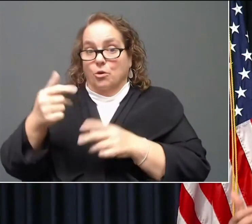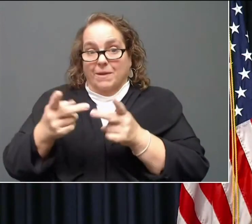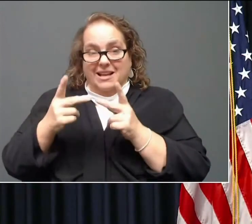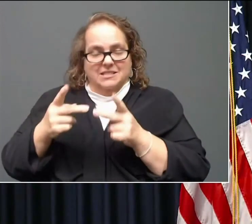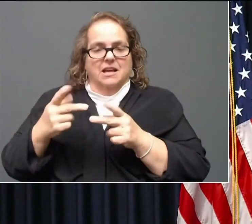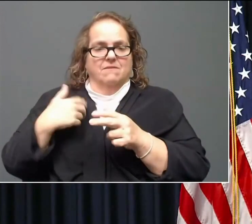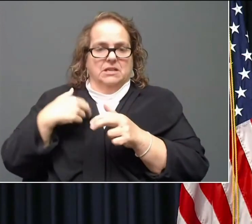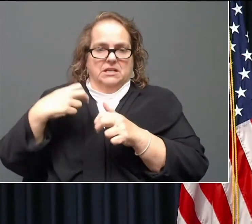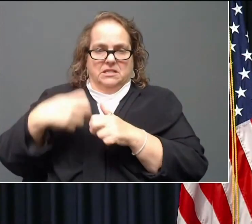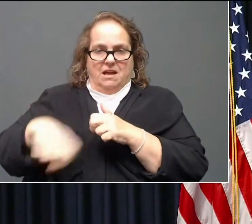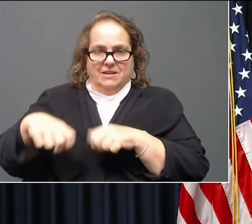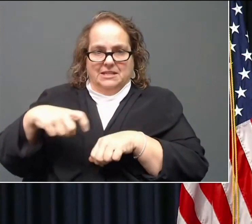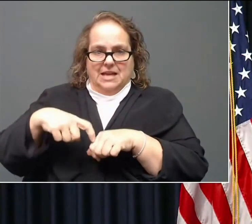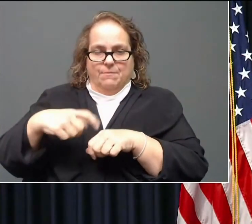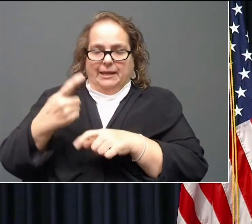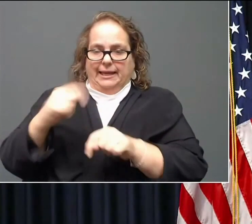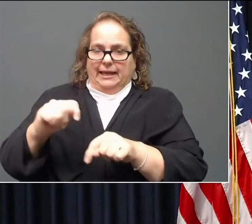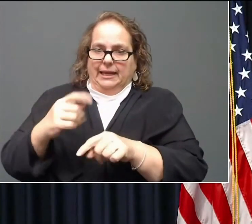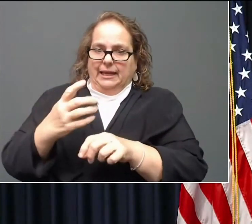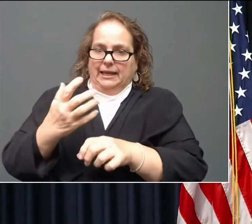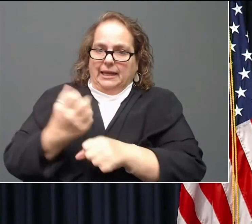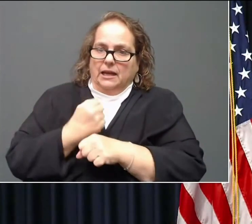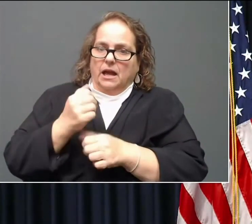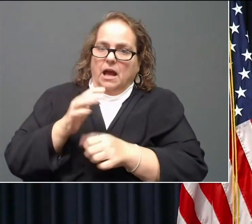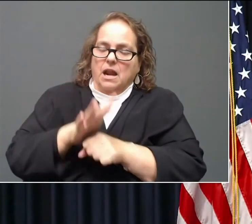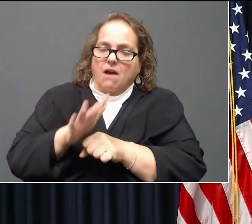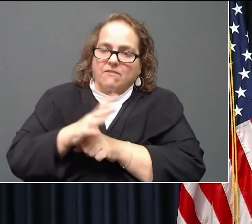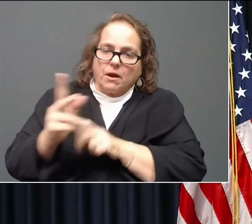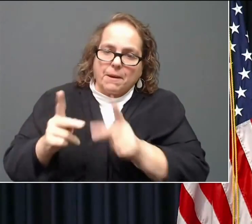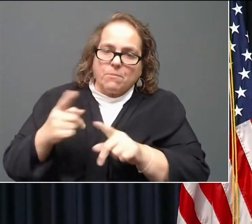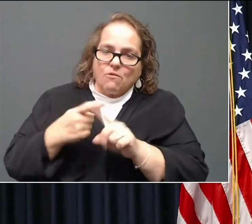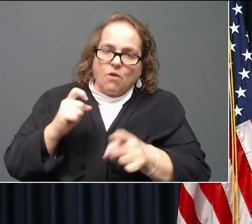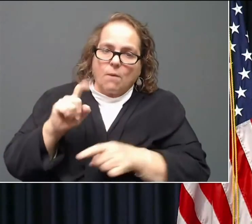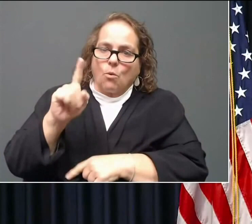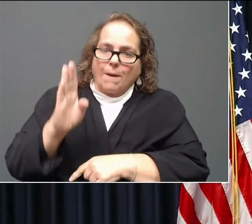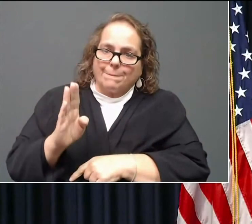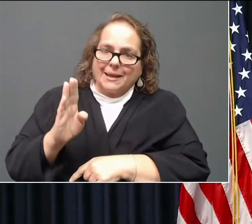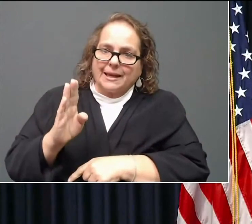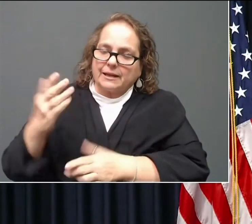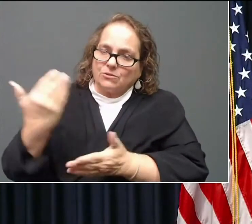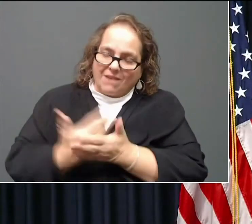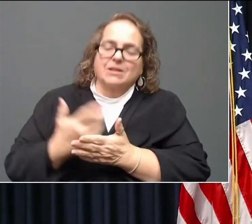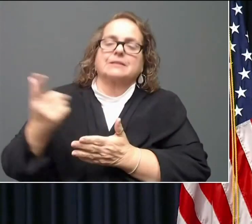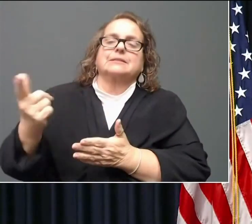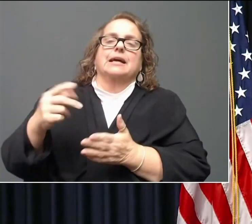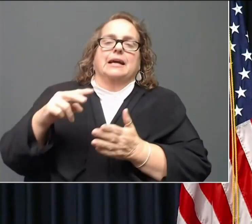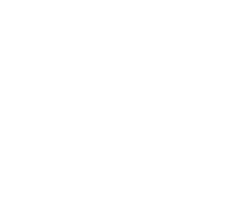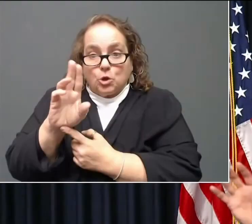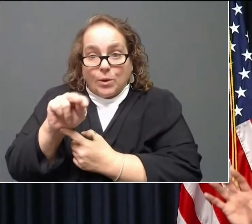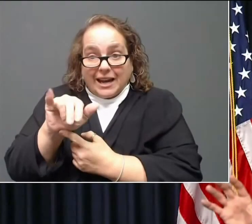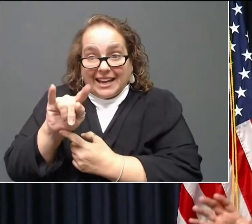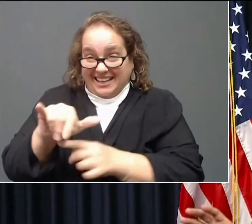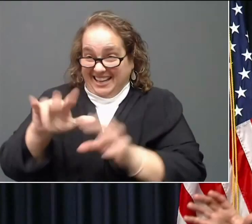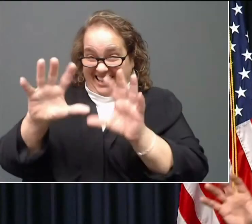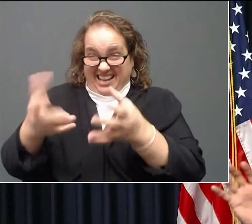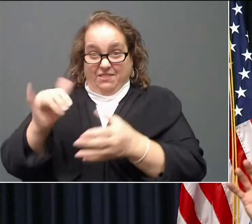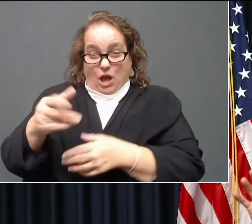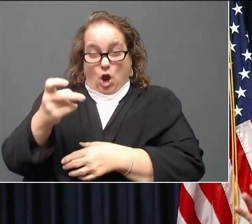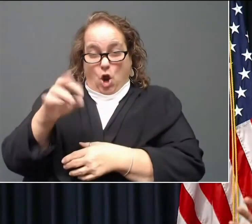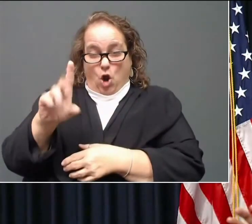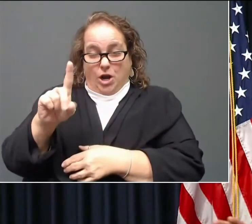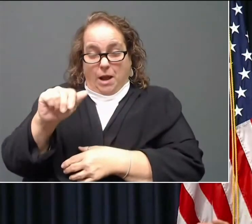getting enough people from 1B in, and they are doing more of 1C than in certain other areas. It's that